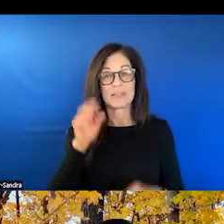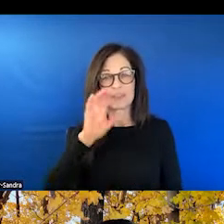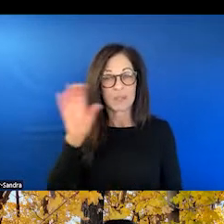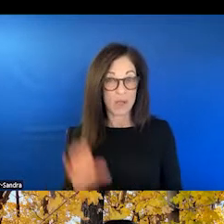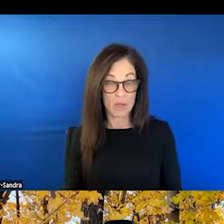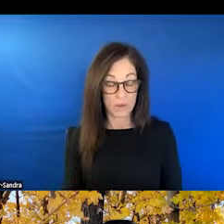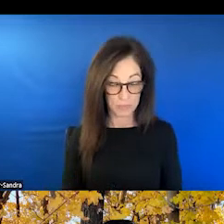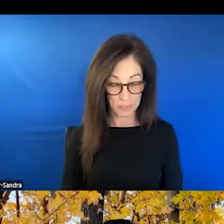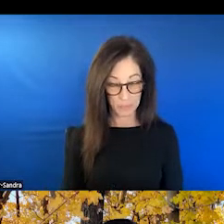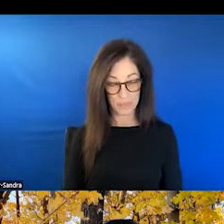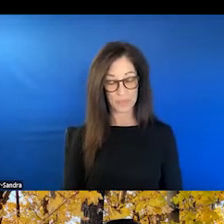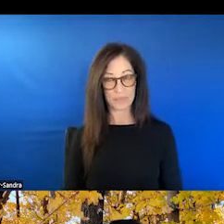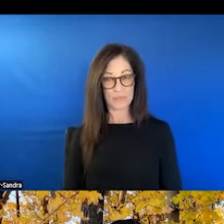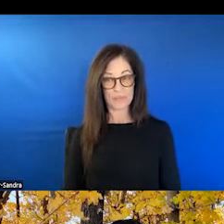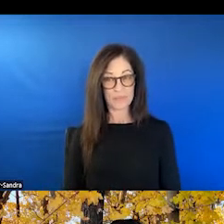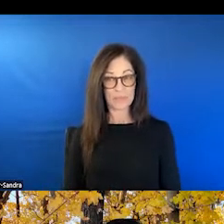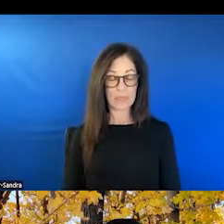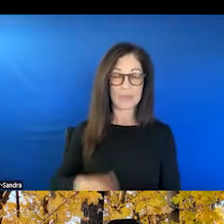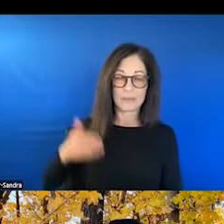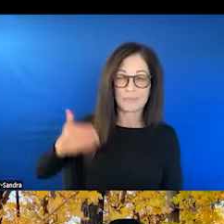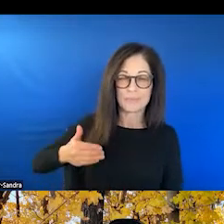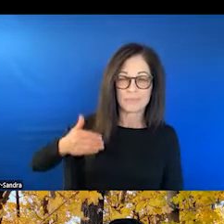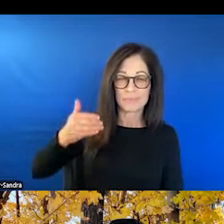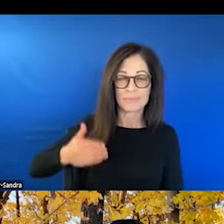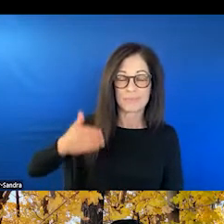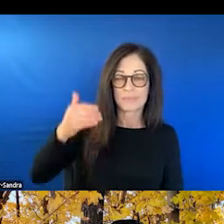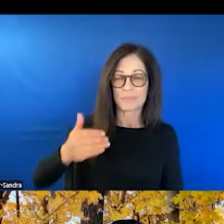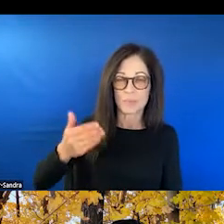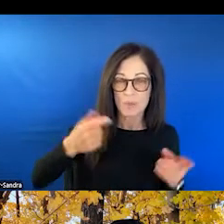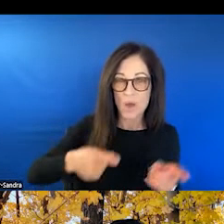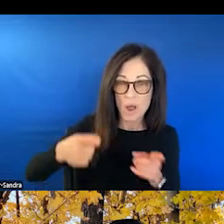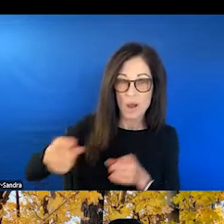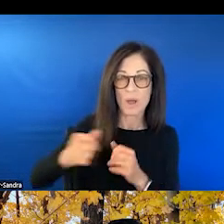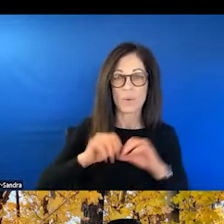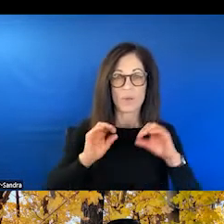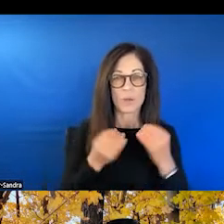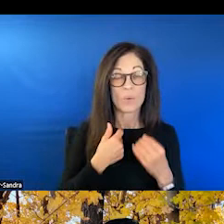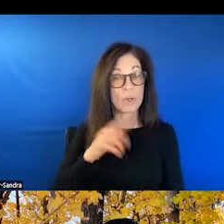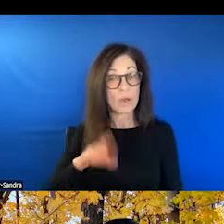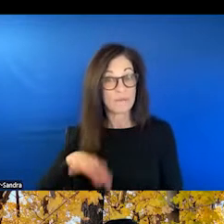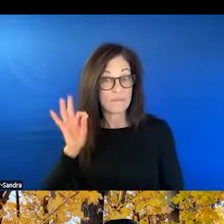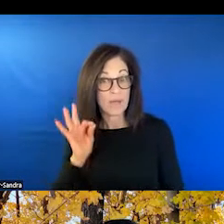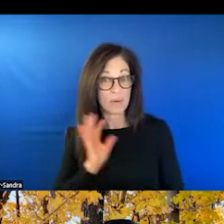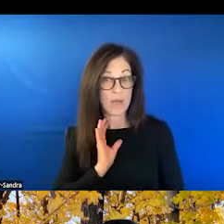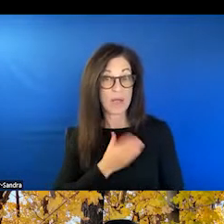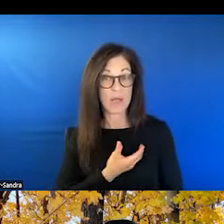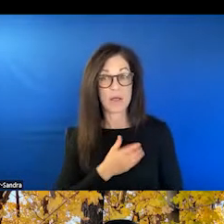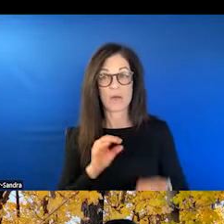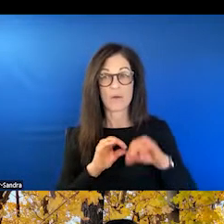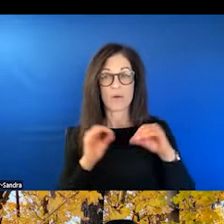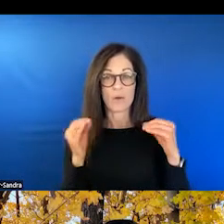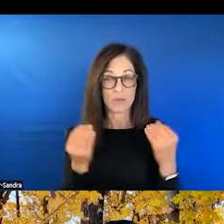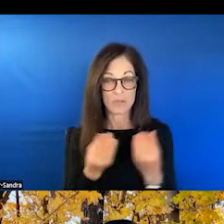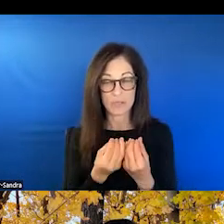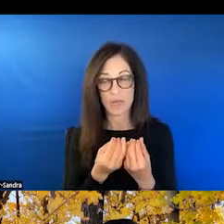Over the years, what was occurring with our organization is that we found out that actually our organization was really